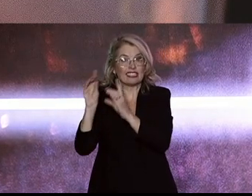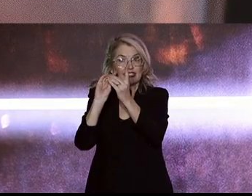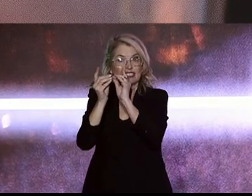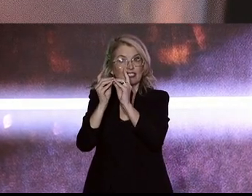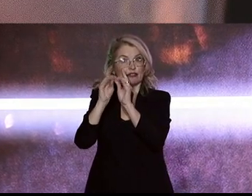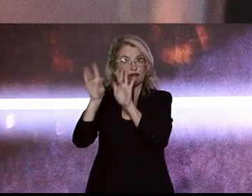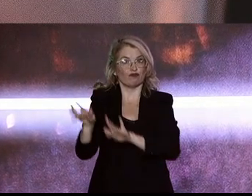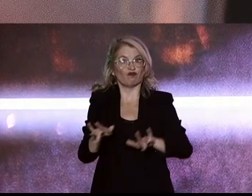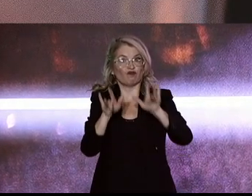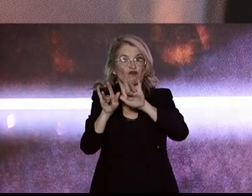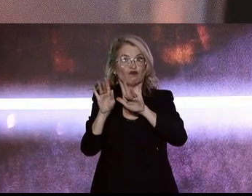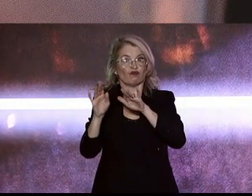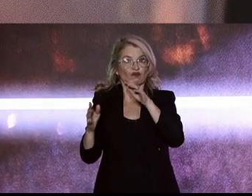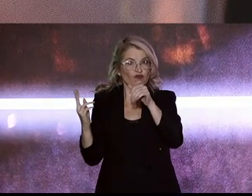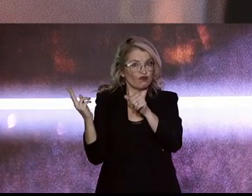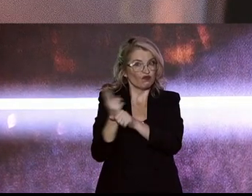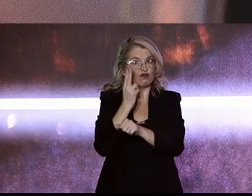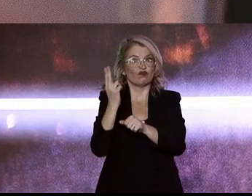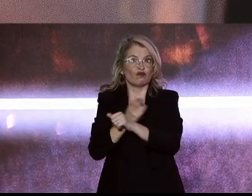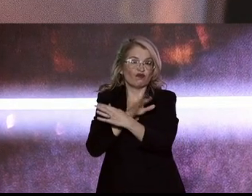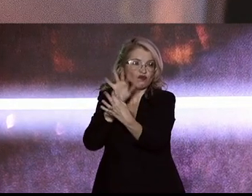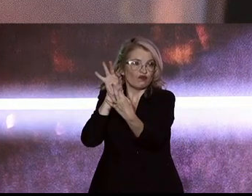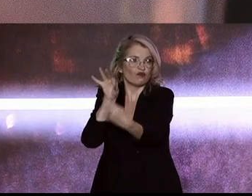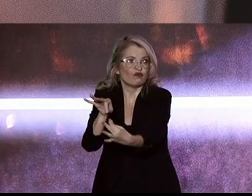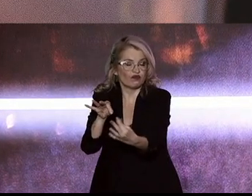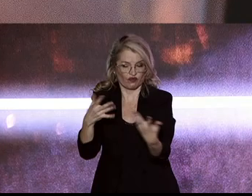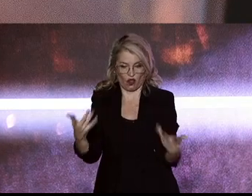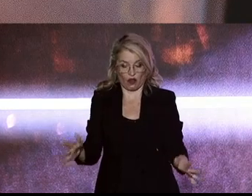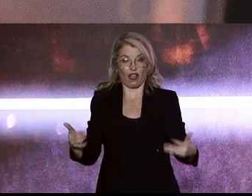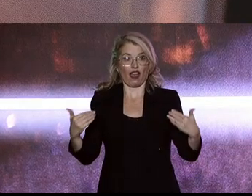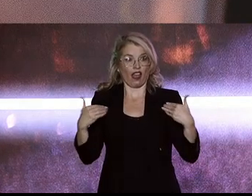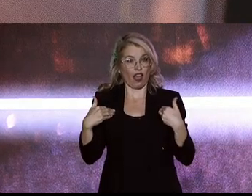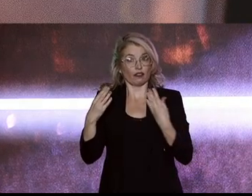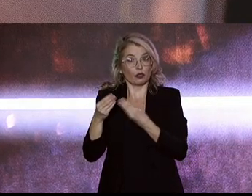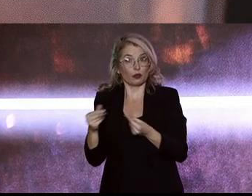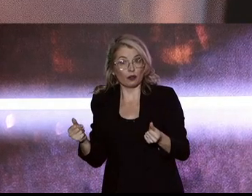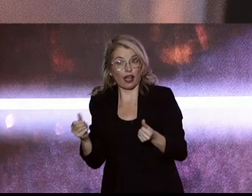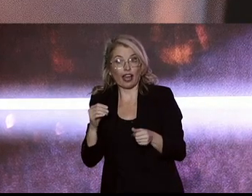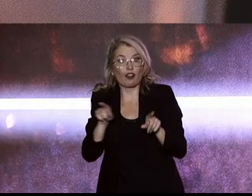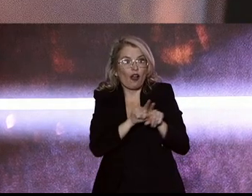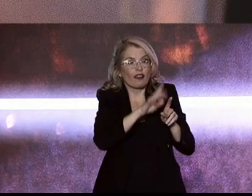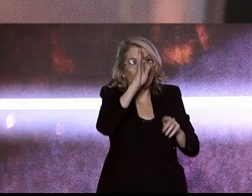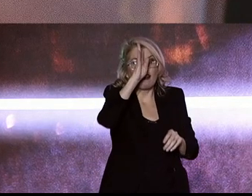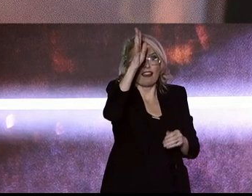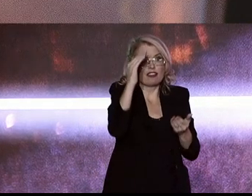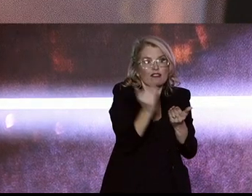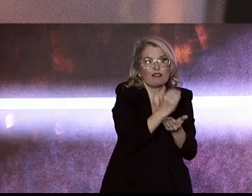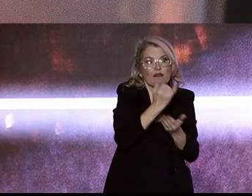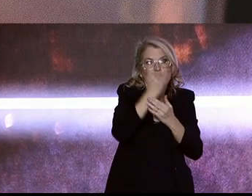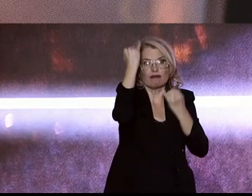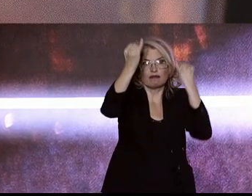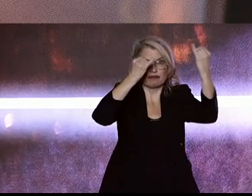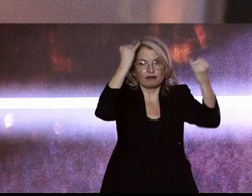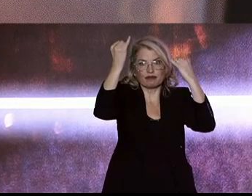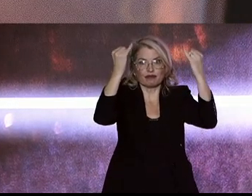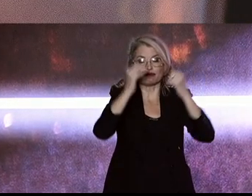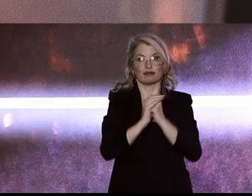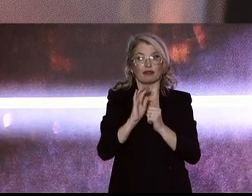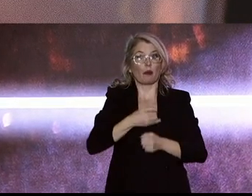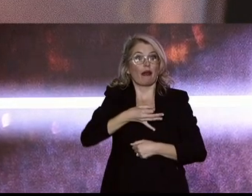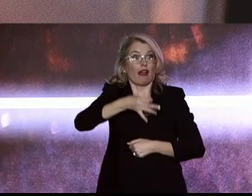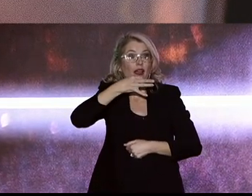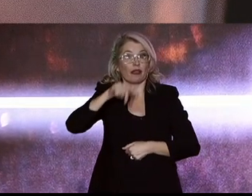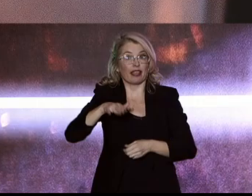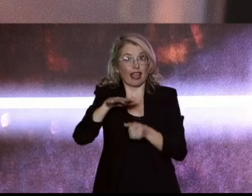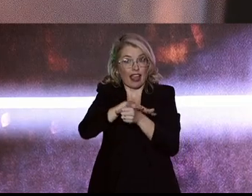and digitalization to optimize existing solutions as well as create new ones. Our